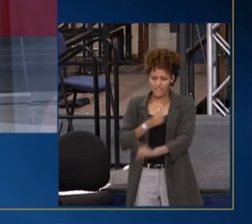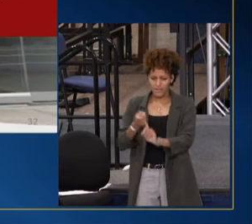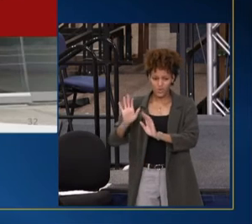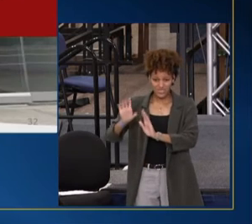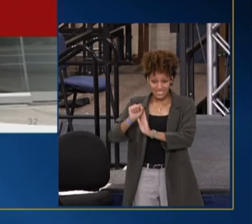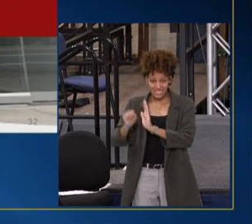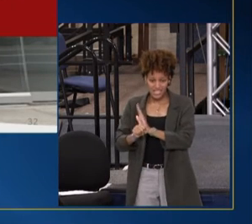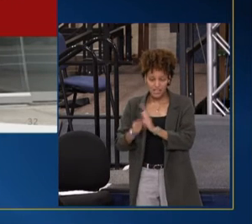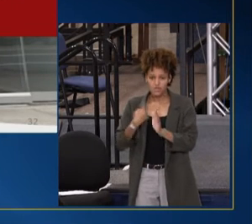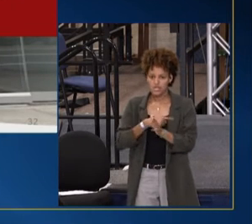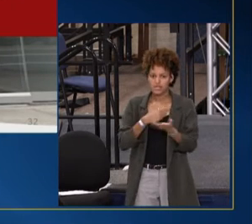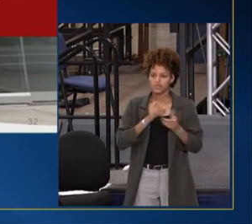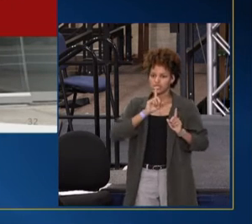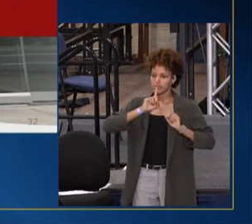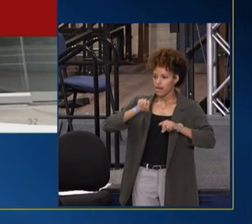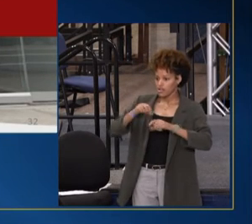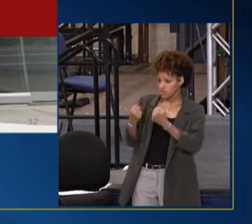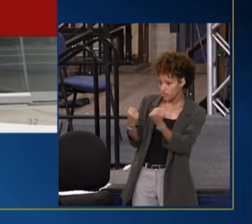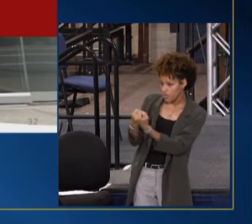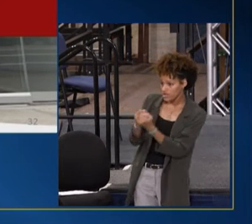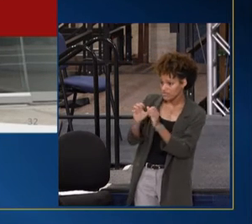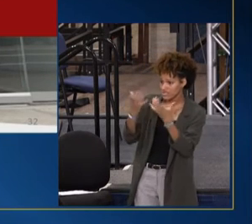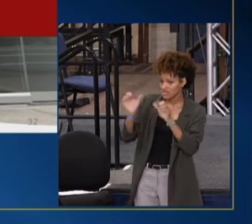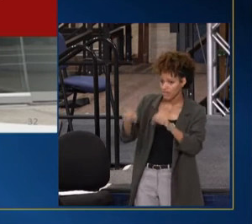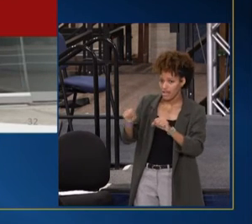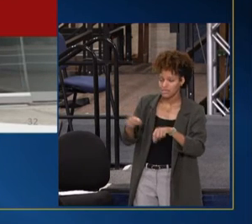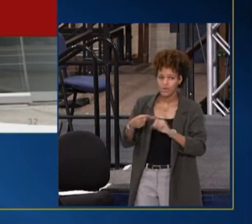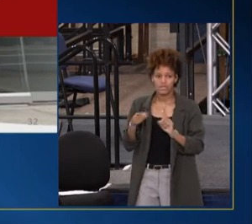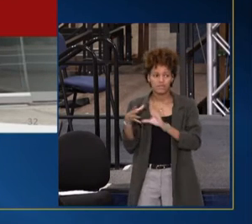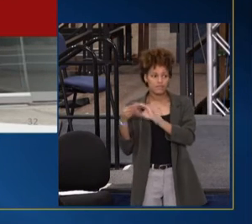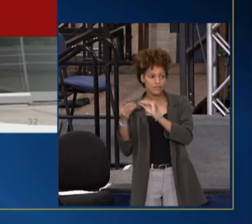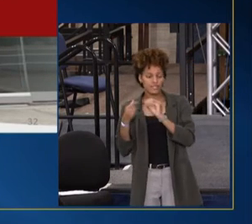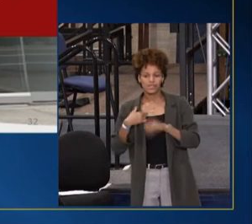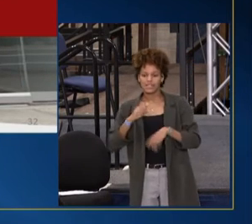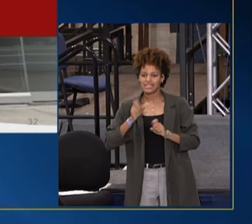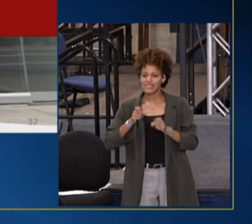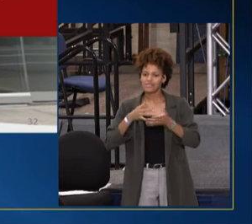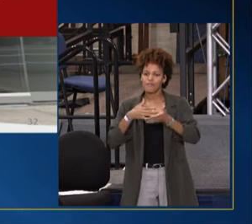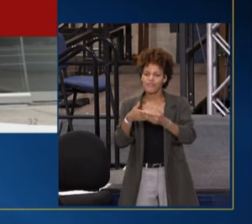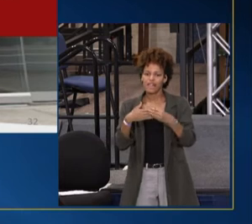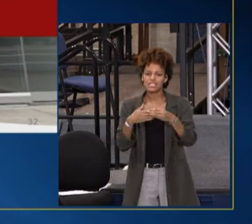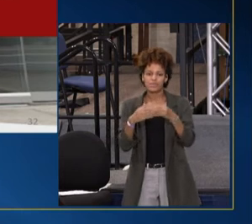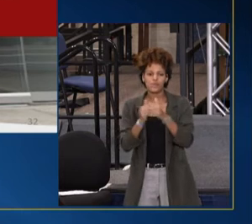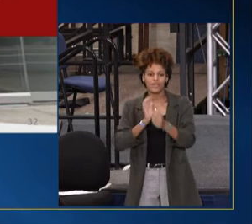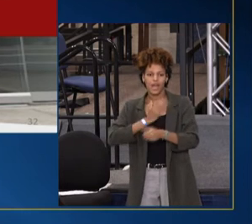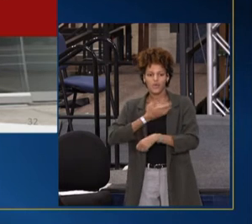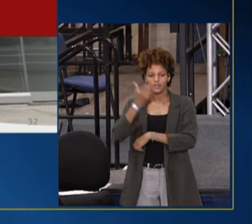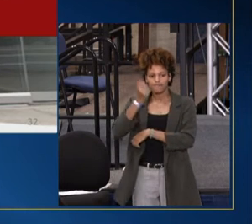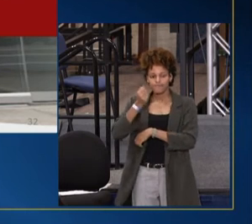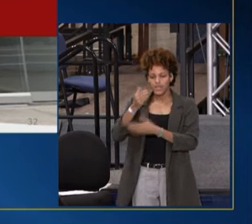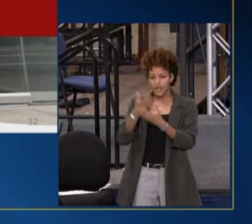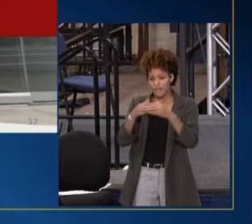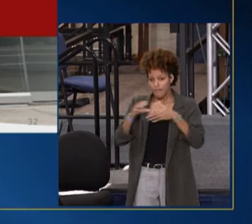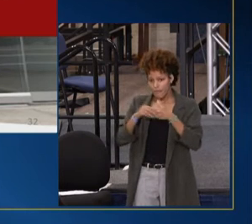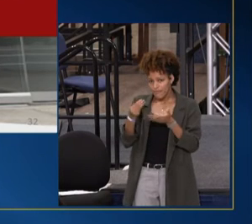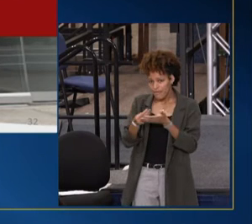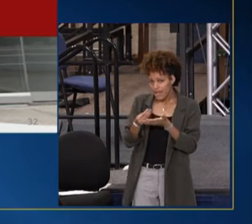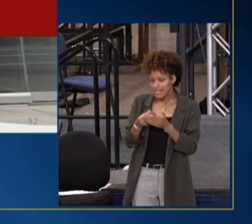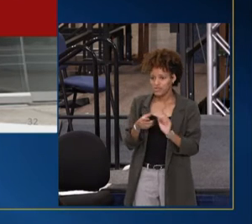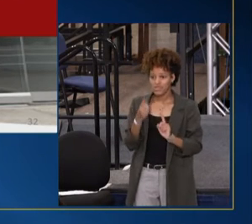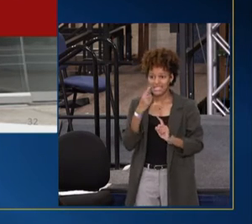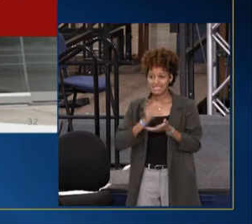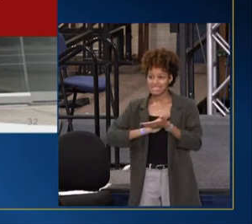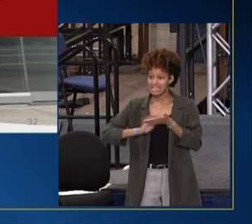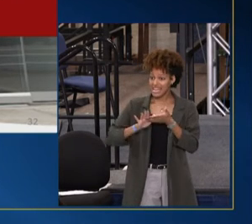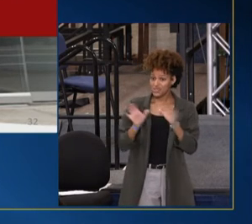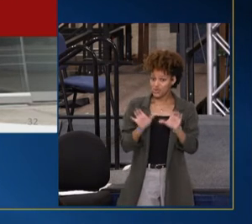we were able to respond. We also, as Demetre mentioned, were able to provide some flexibility in our grant dollars. That sounds like a nice thing